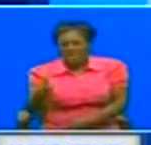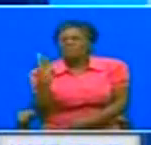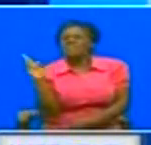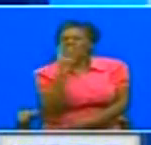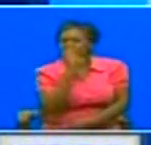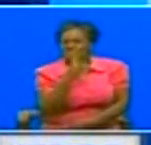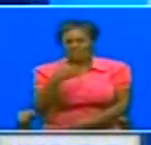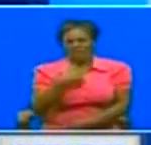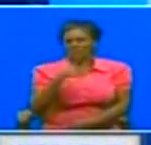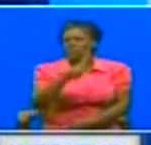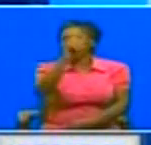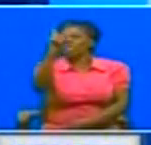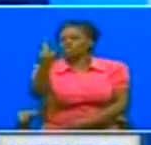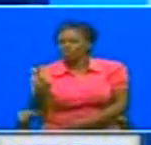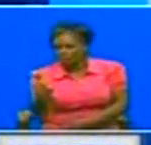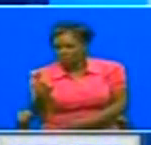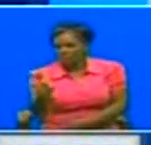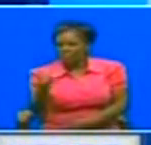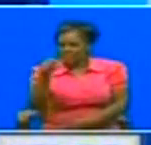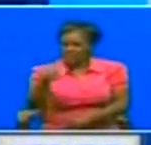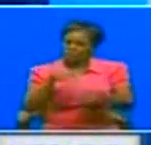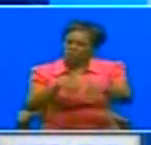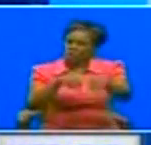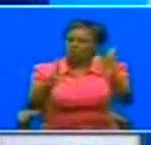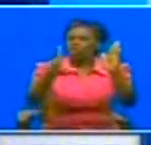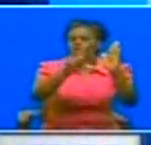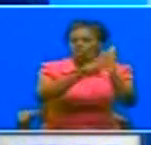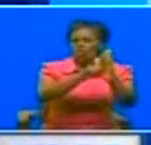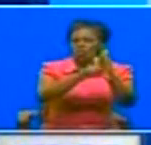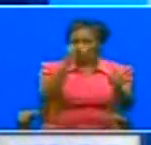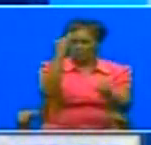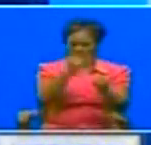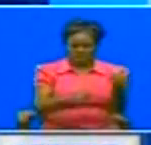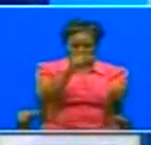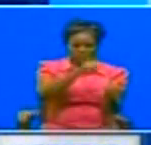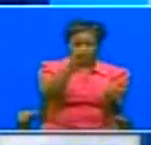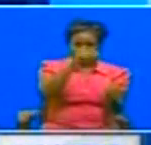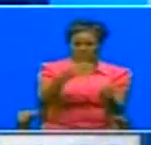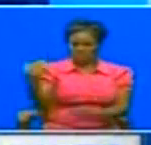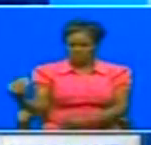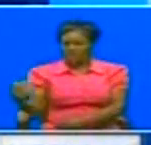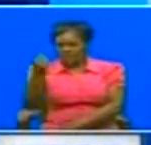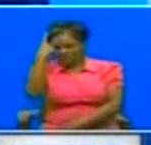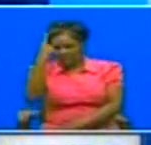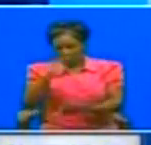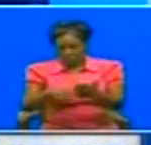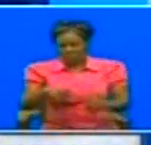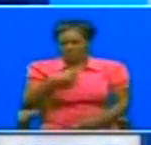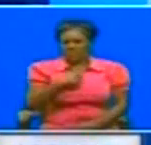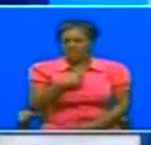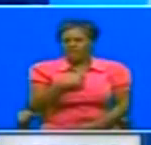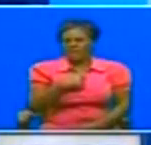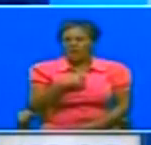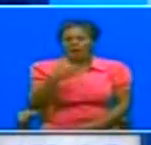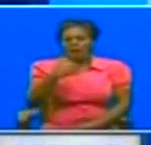risk. The question is, does it follow the law? And finally, on testing of children, we do understand from our guest tonight